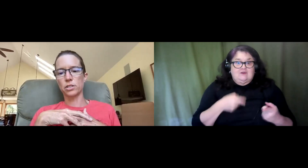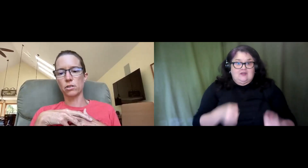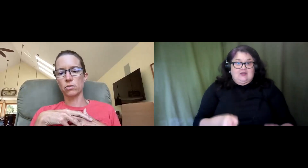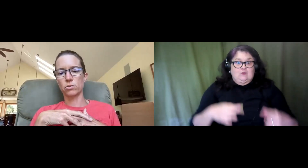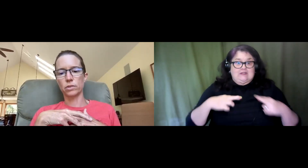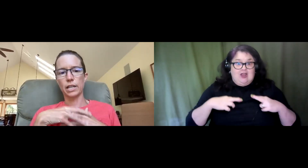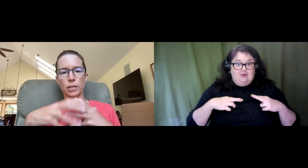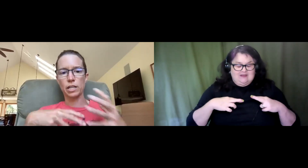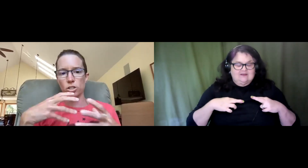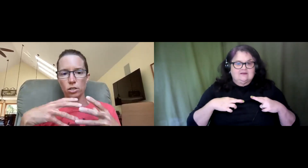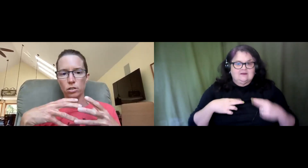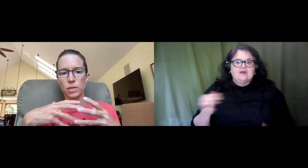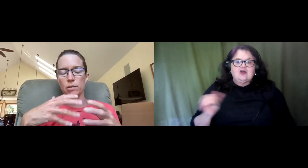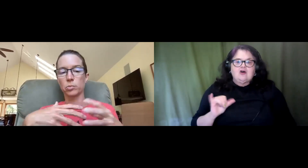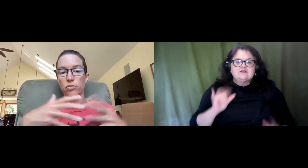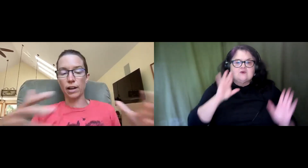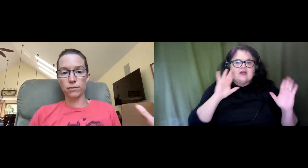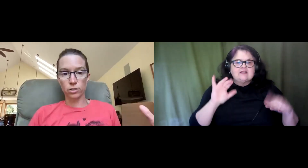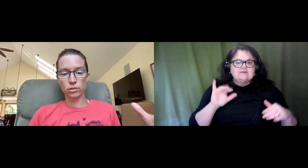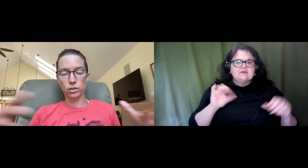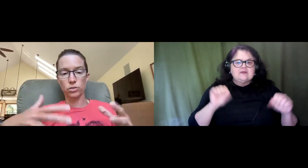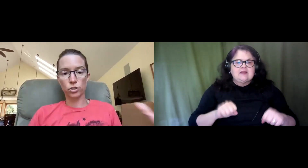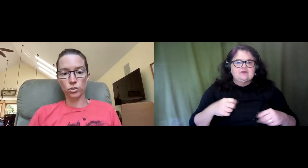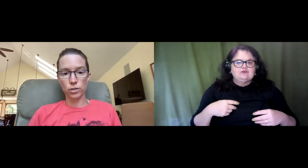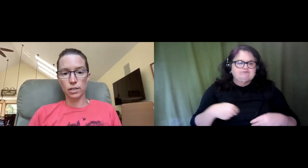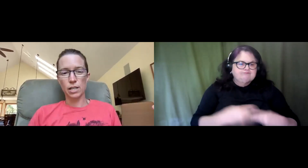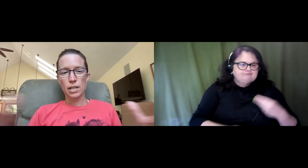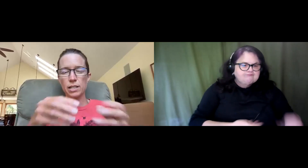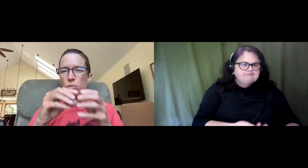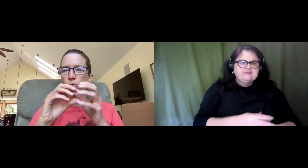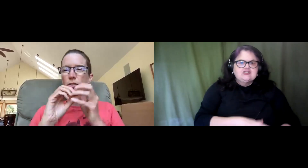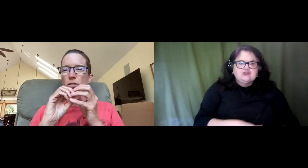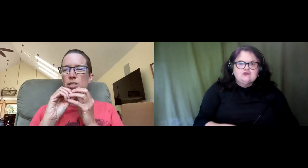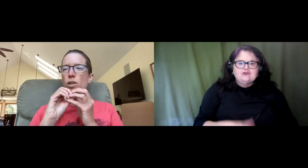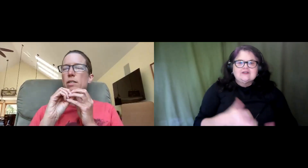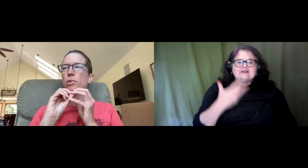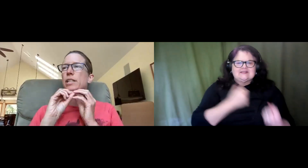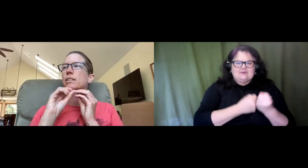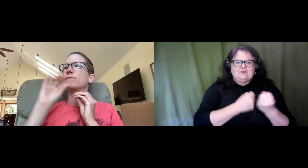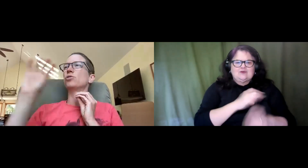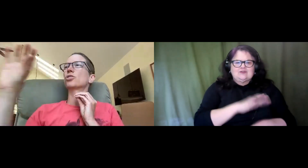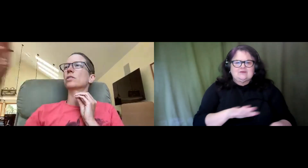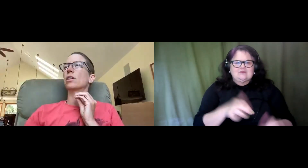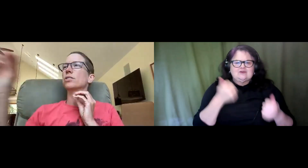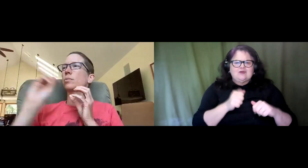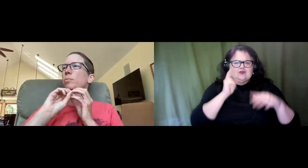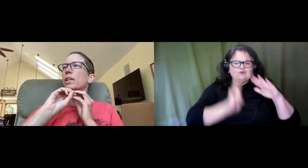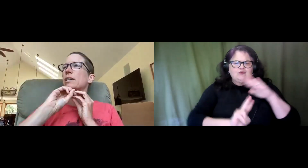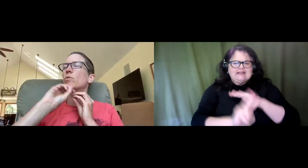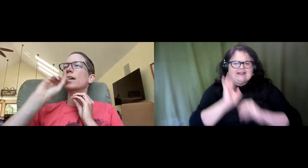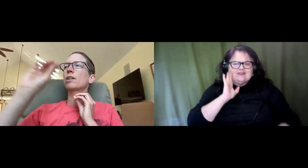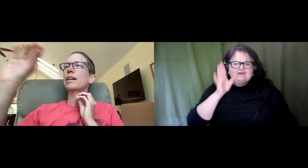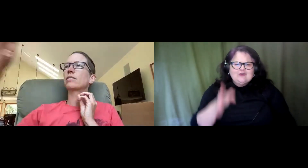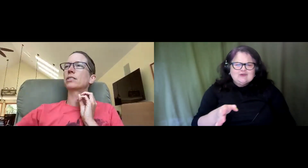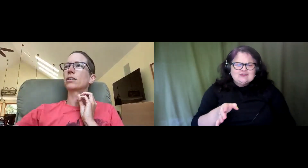but also the expectation of being able to provide for, you know, children. Because what we're doing is trying to predict the future in the long term. We're